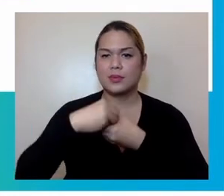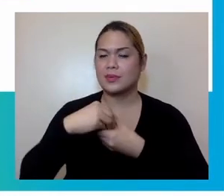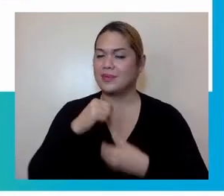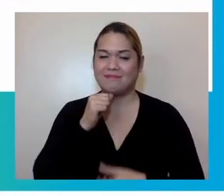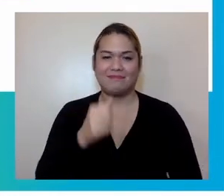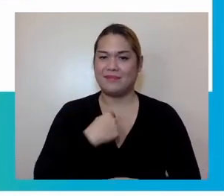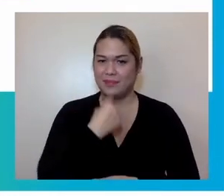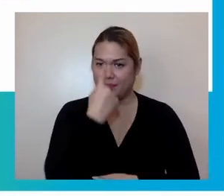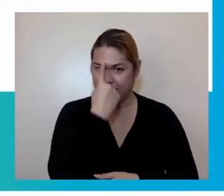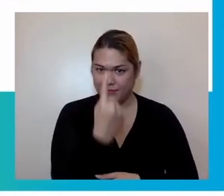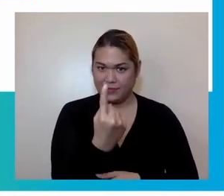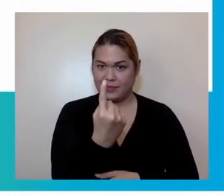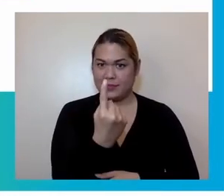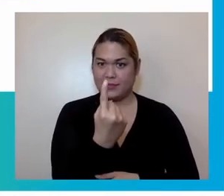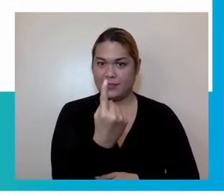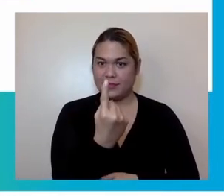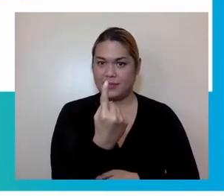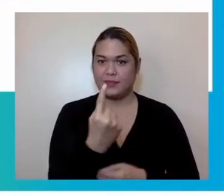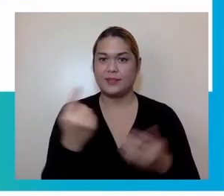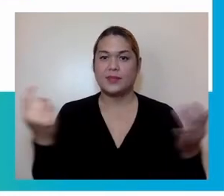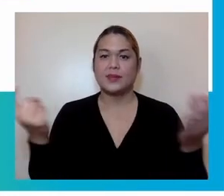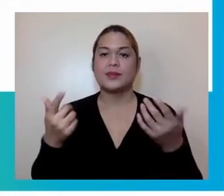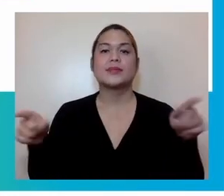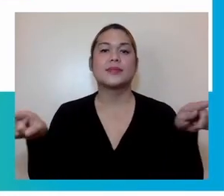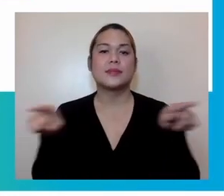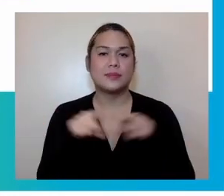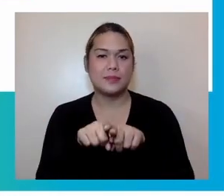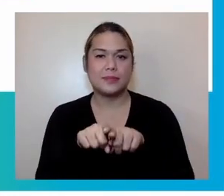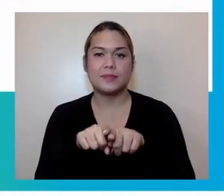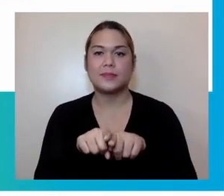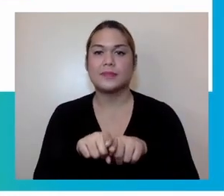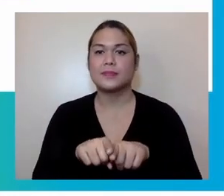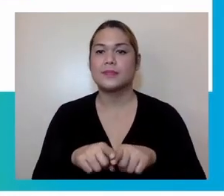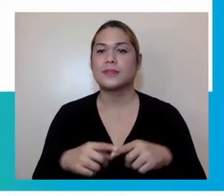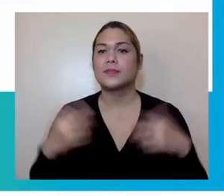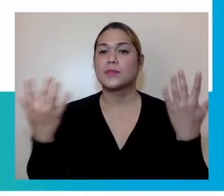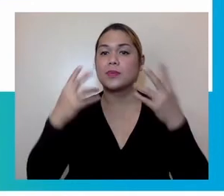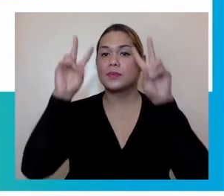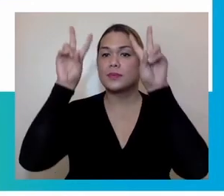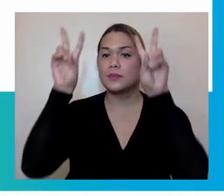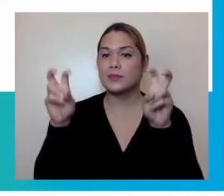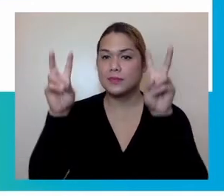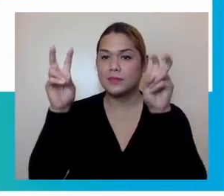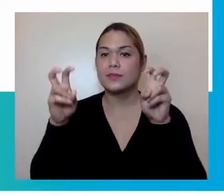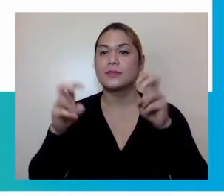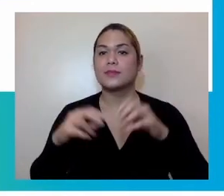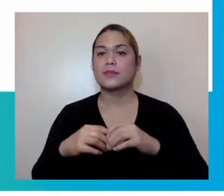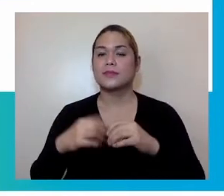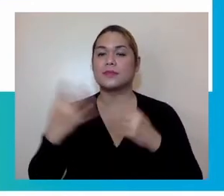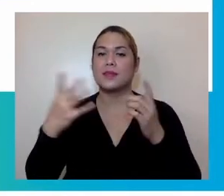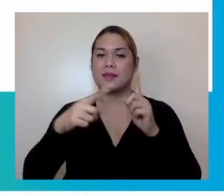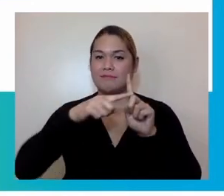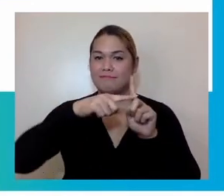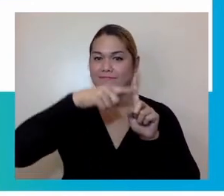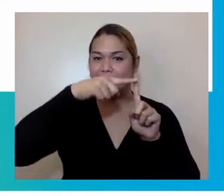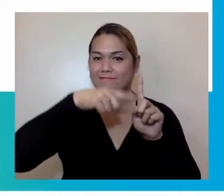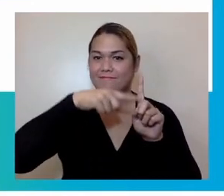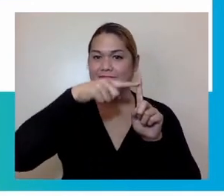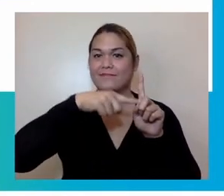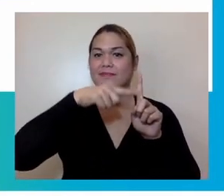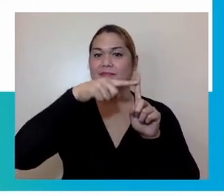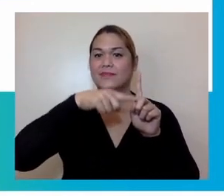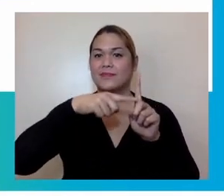Paris alignment, the issue of fake solutions, the whole debate about